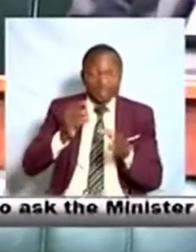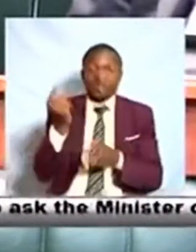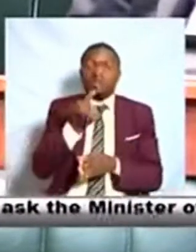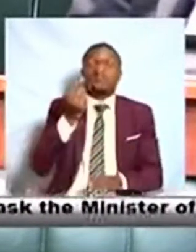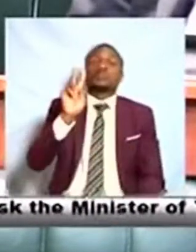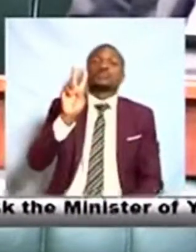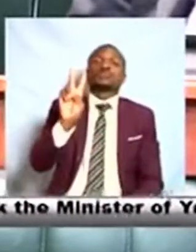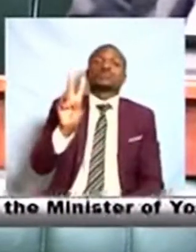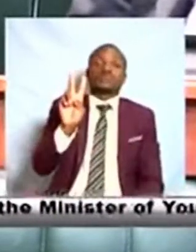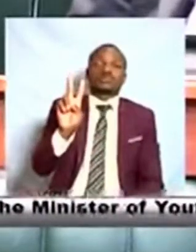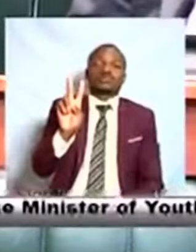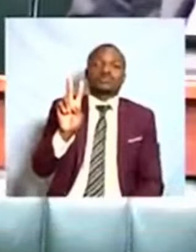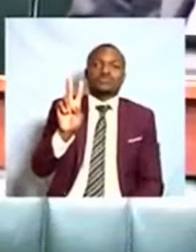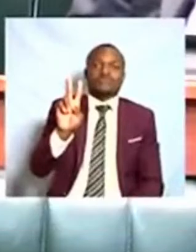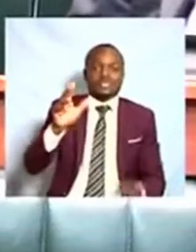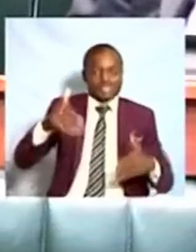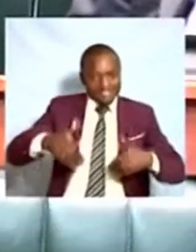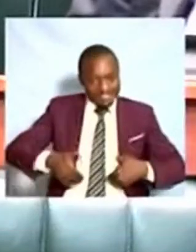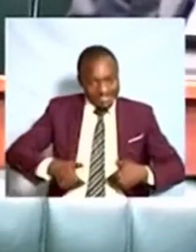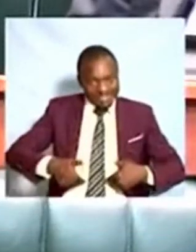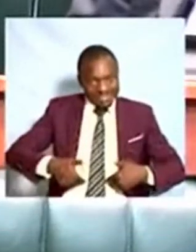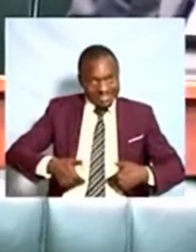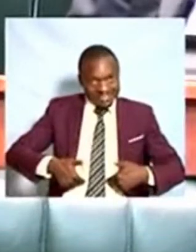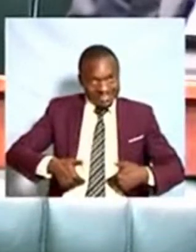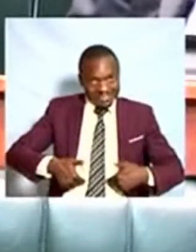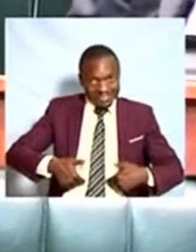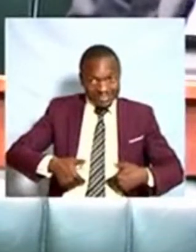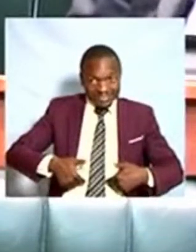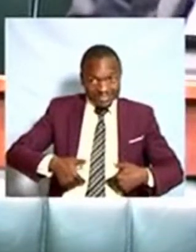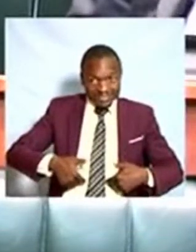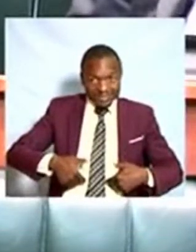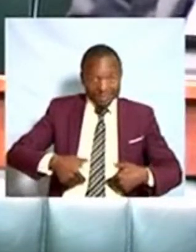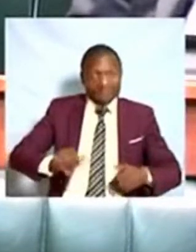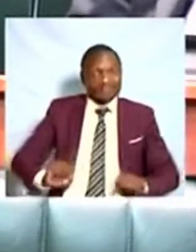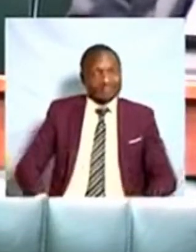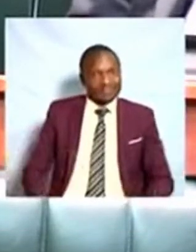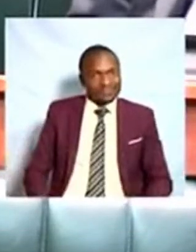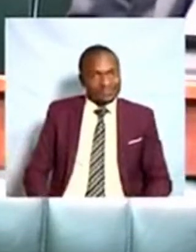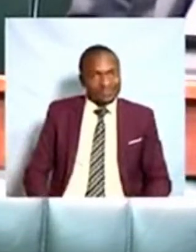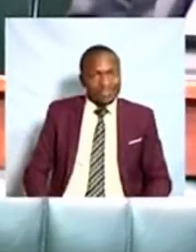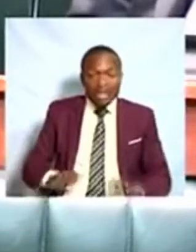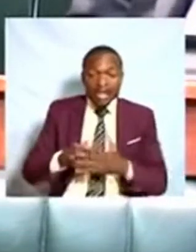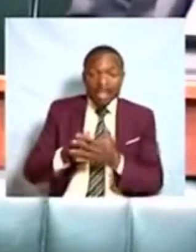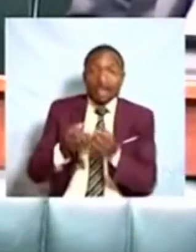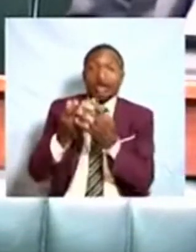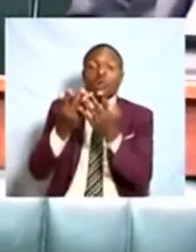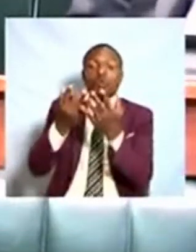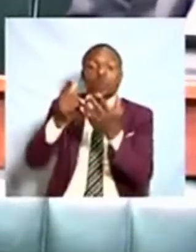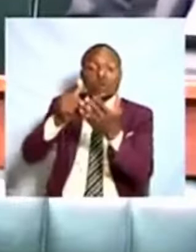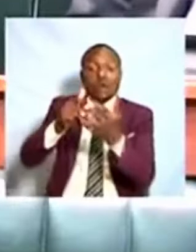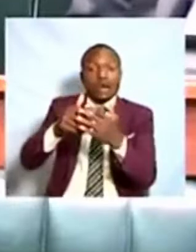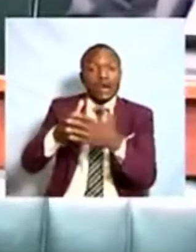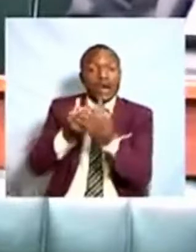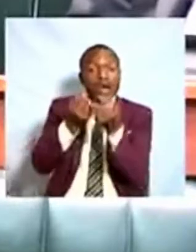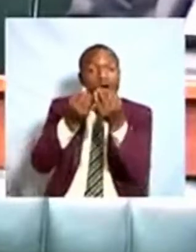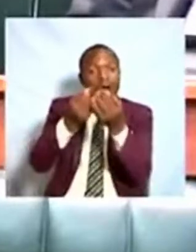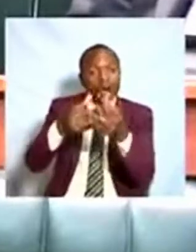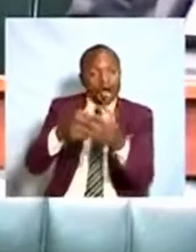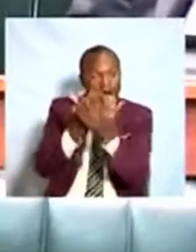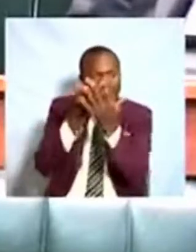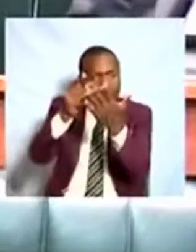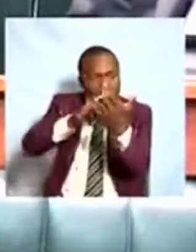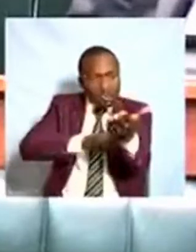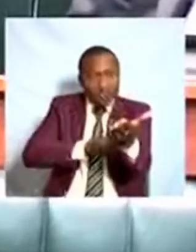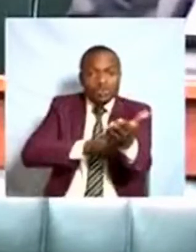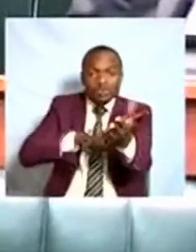2, as per your response. How long is it going to take for